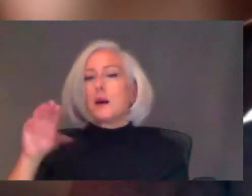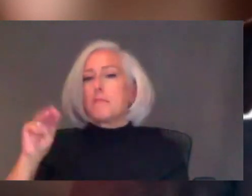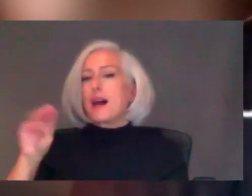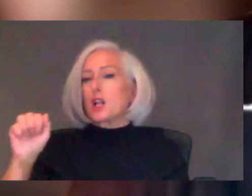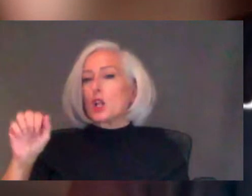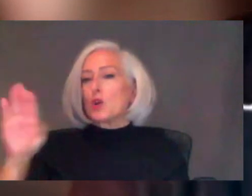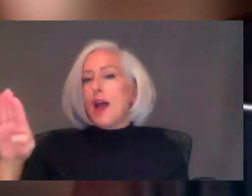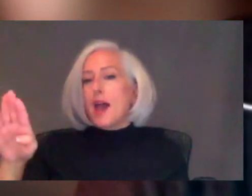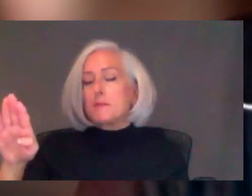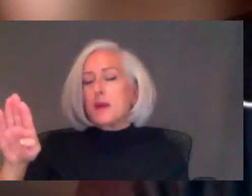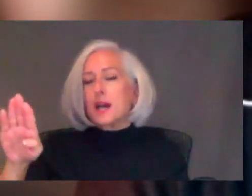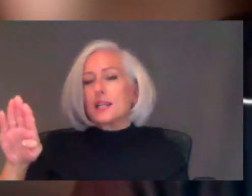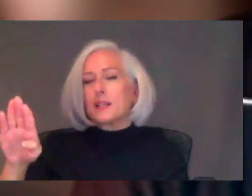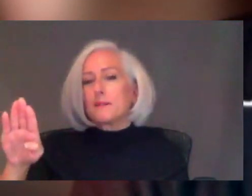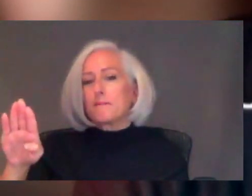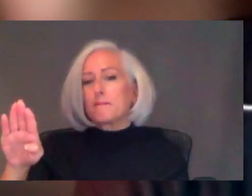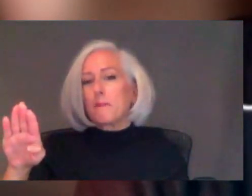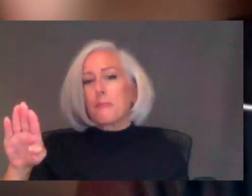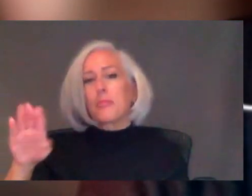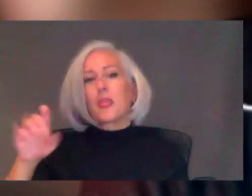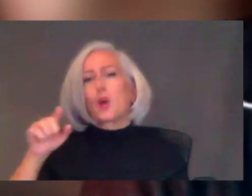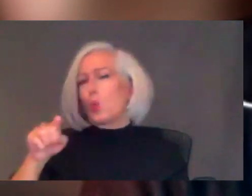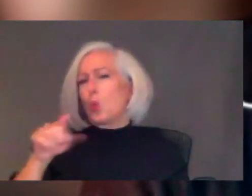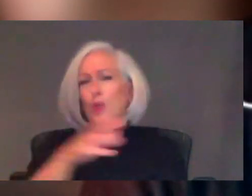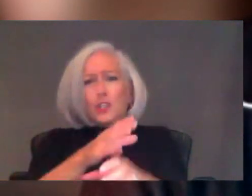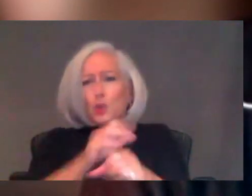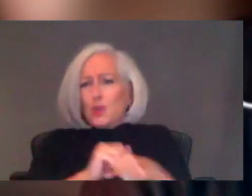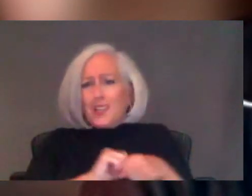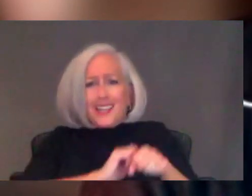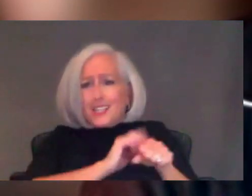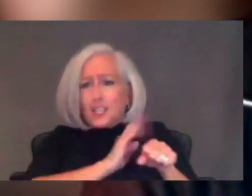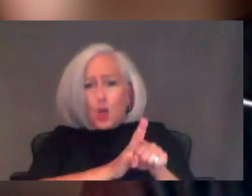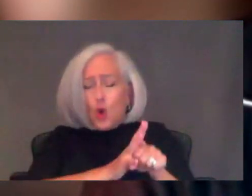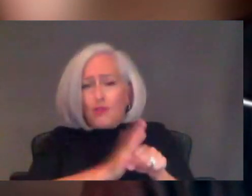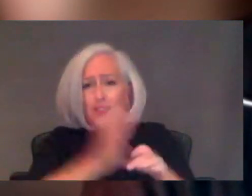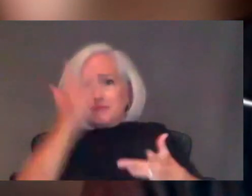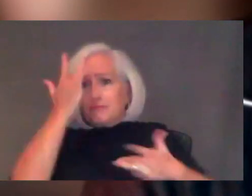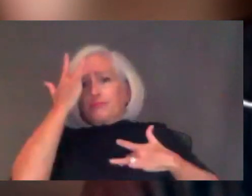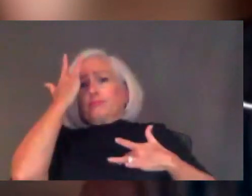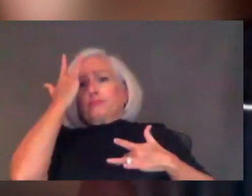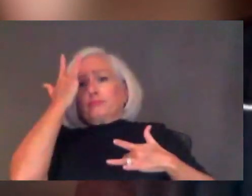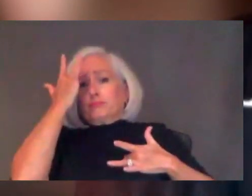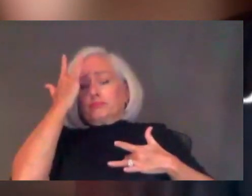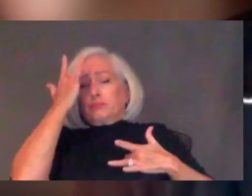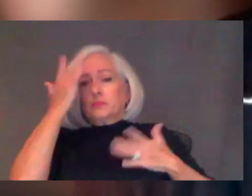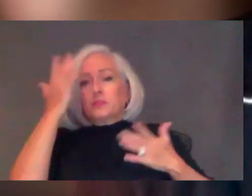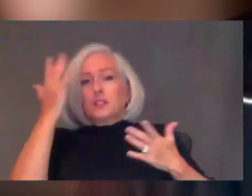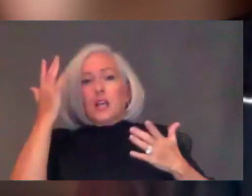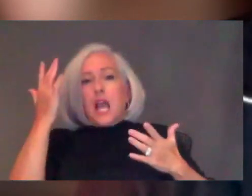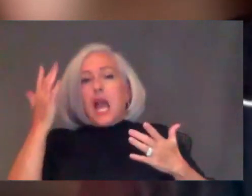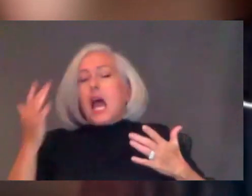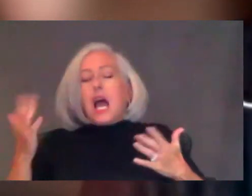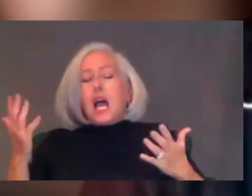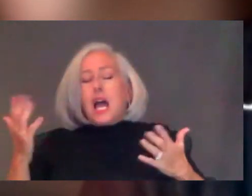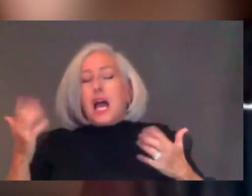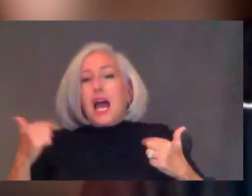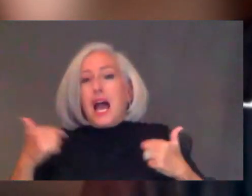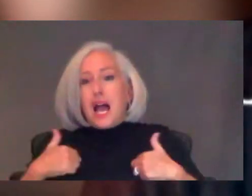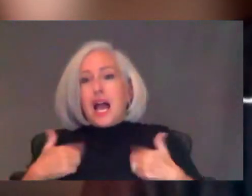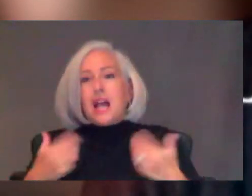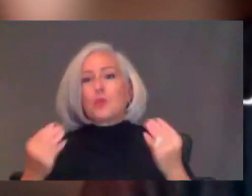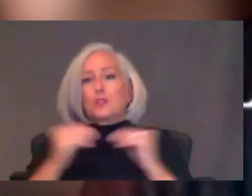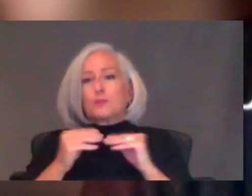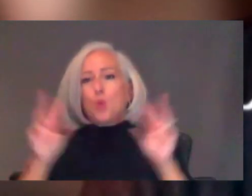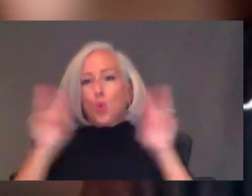the experts. I'm very blessed to be surrounded by some amazing physicians, and I trust you all